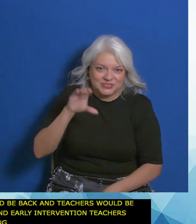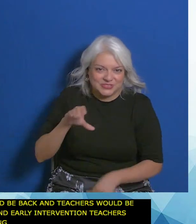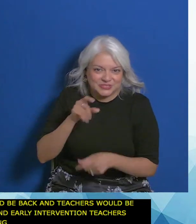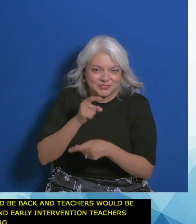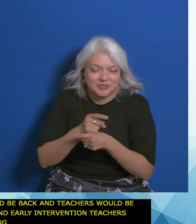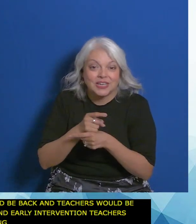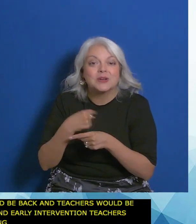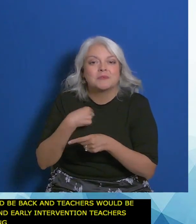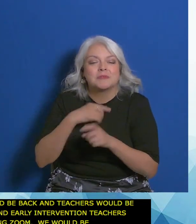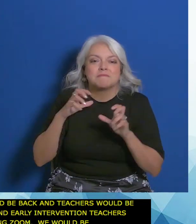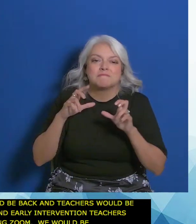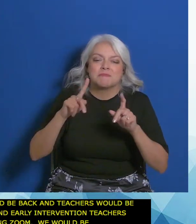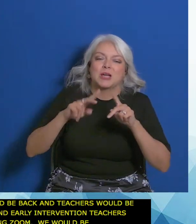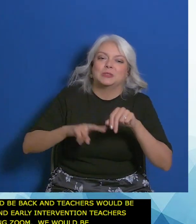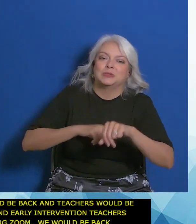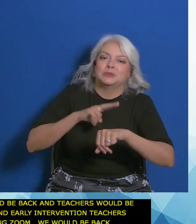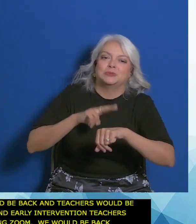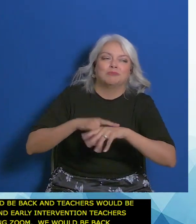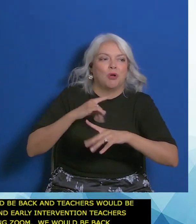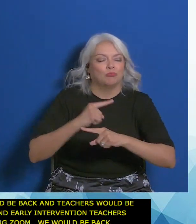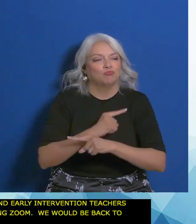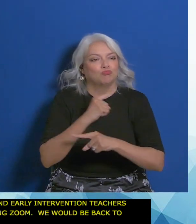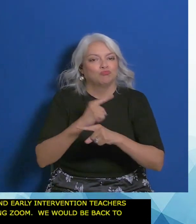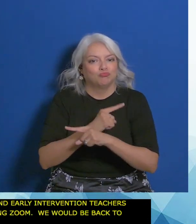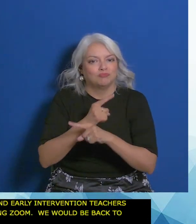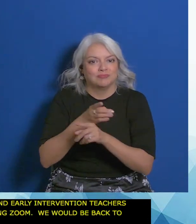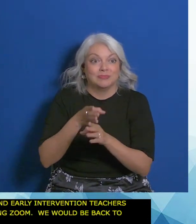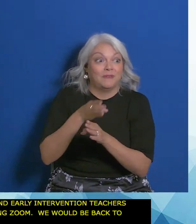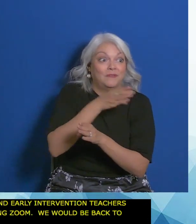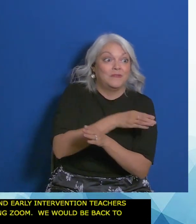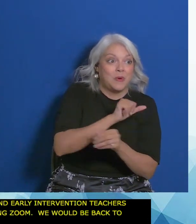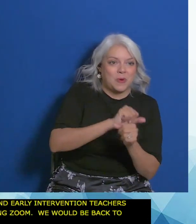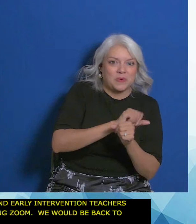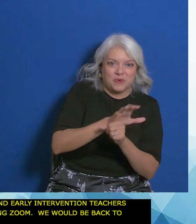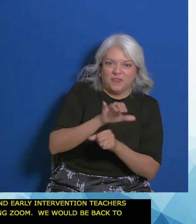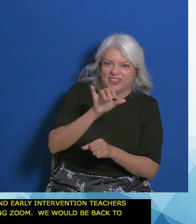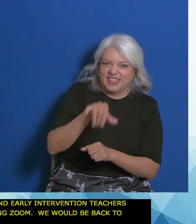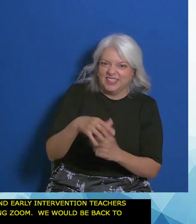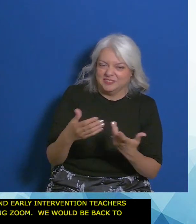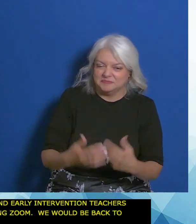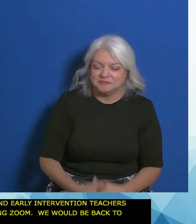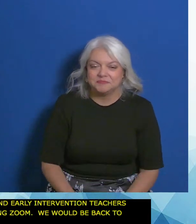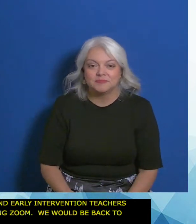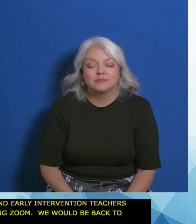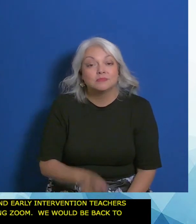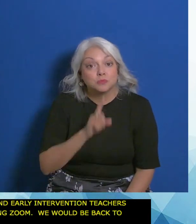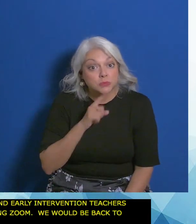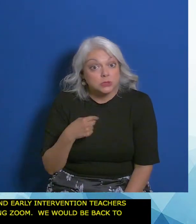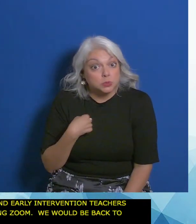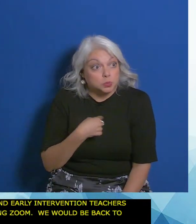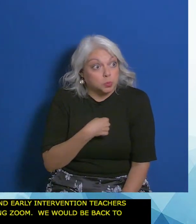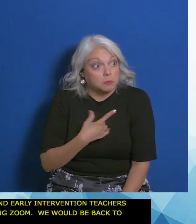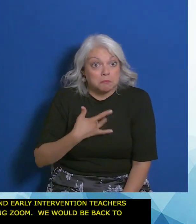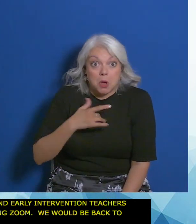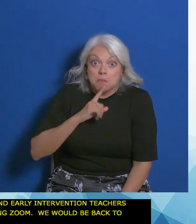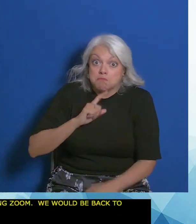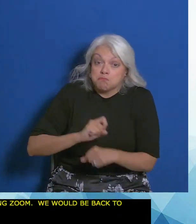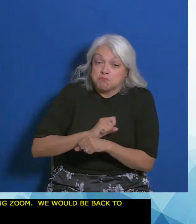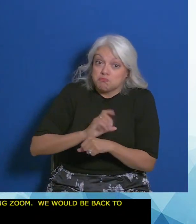back to normal, back to life pre-COVID. We really believe that.